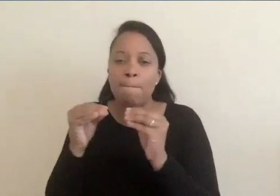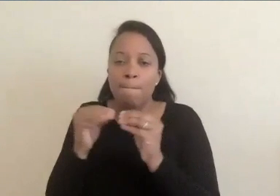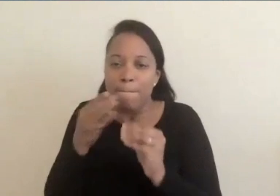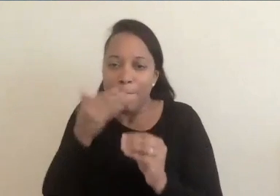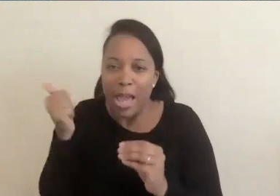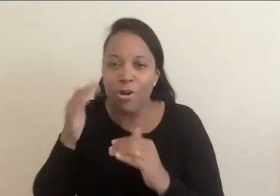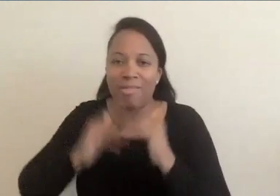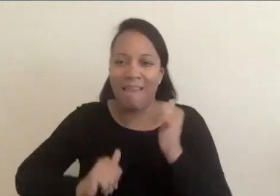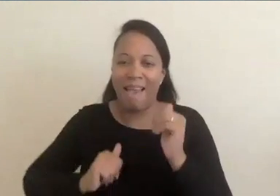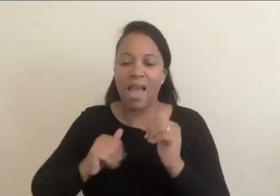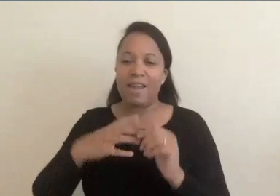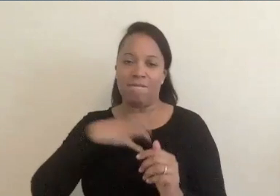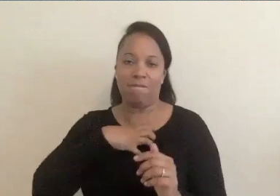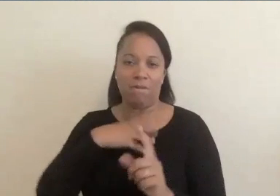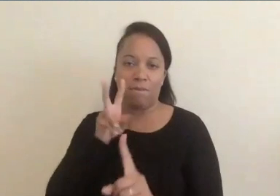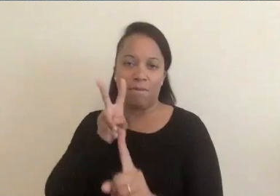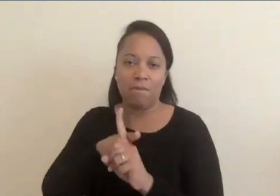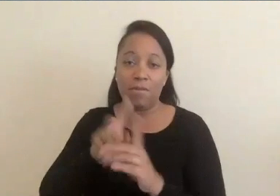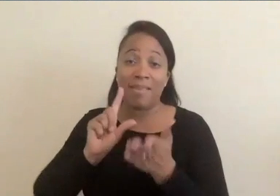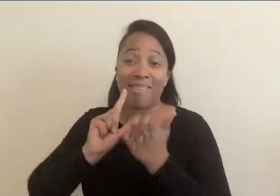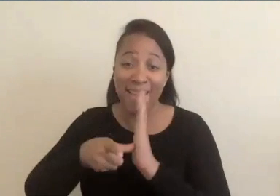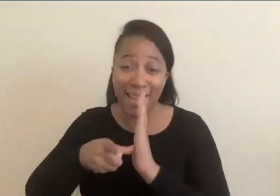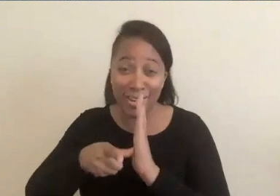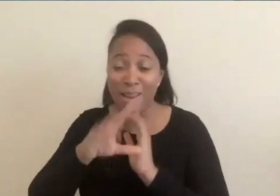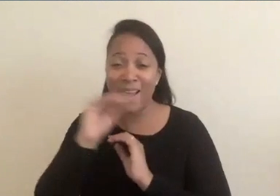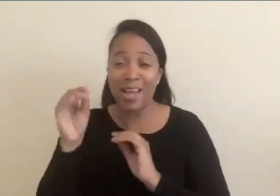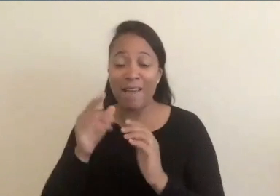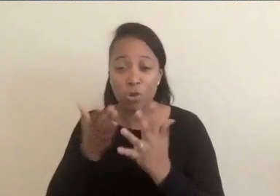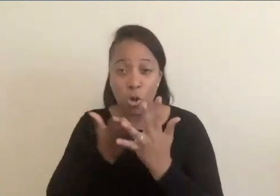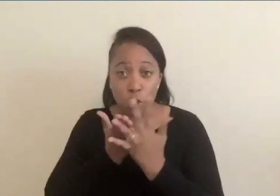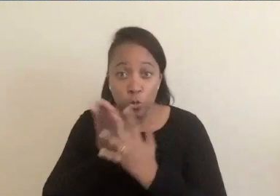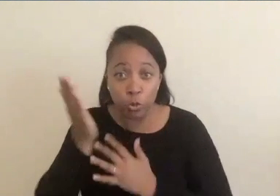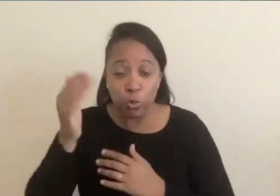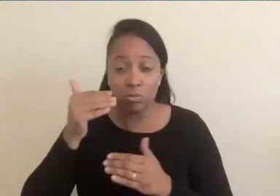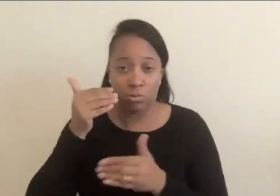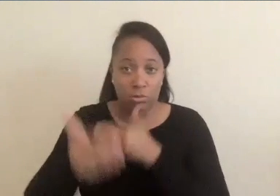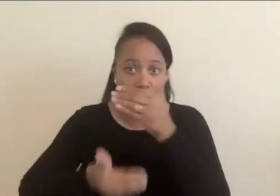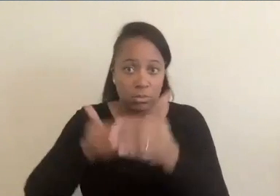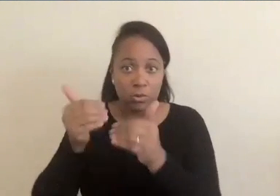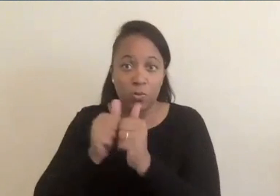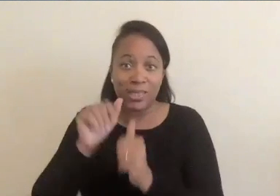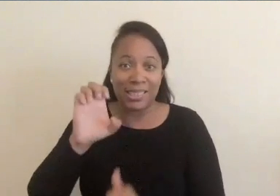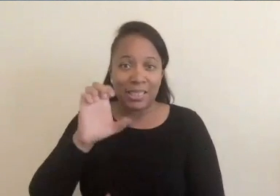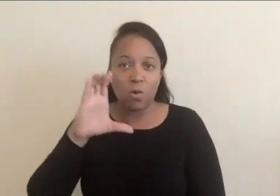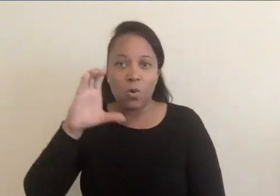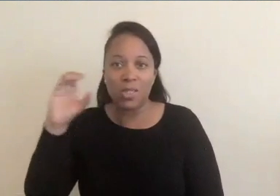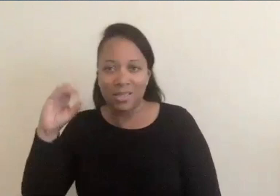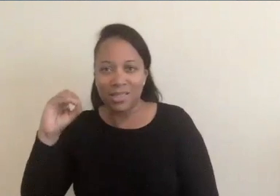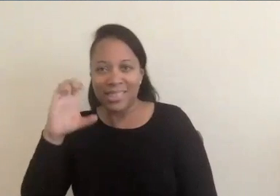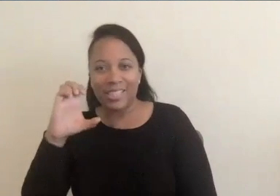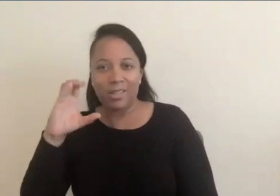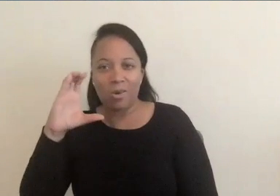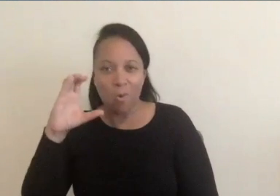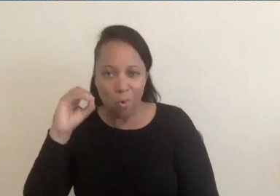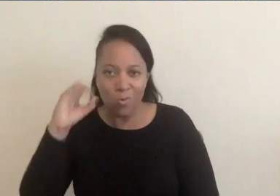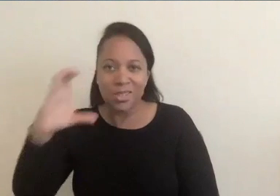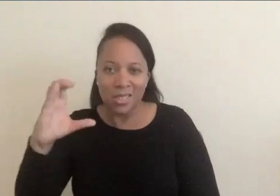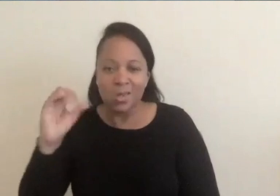claim later on and having to go through a charge with the EEOC or a